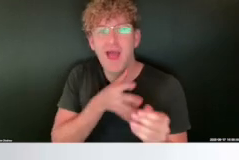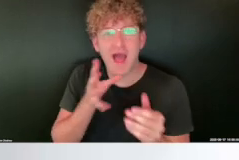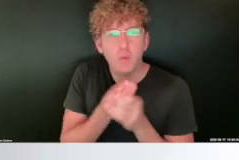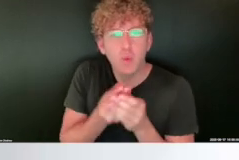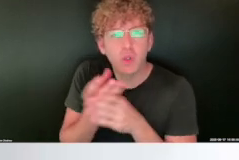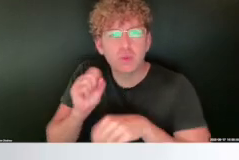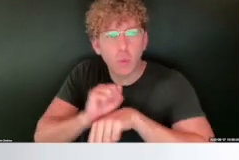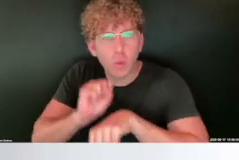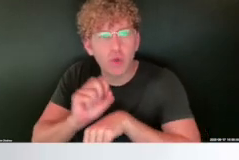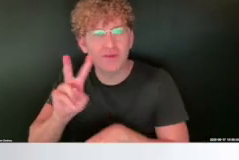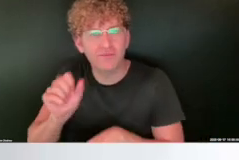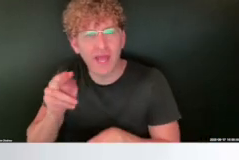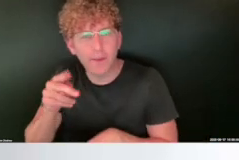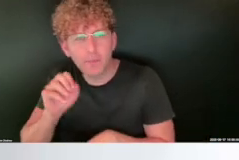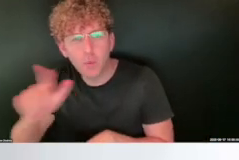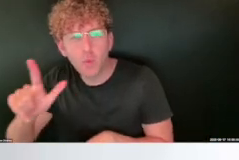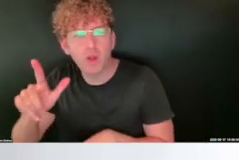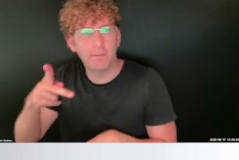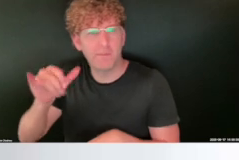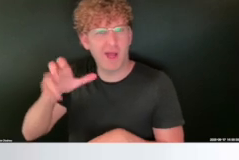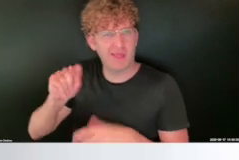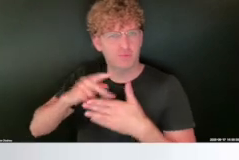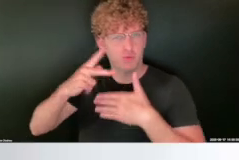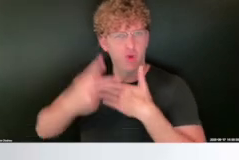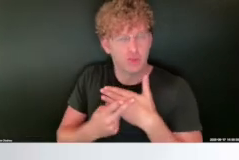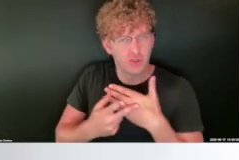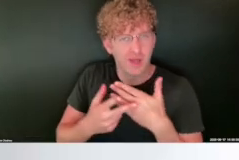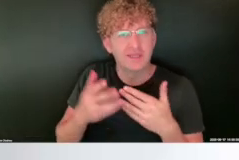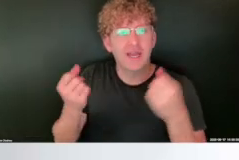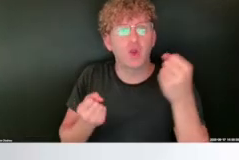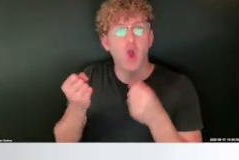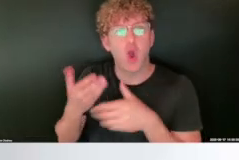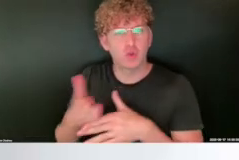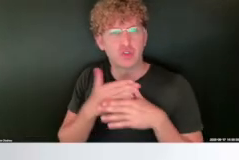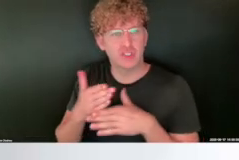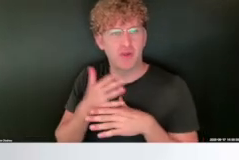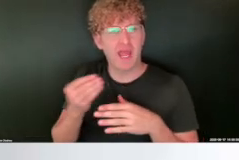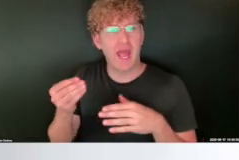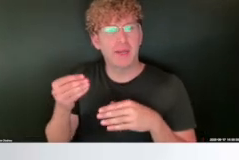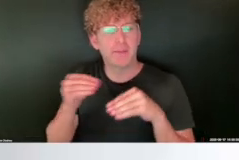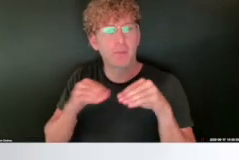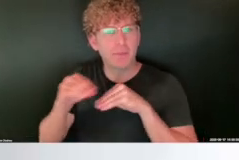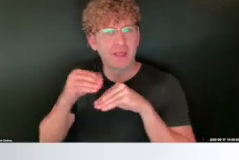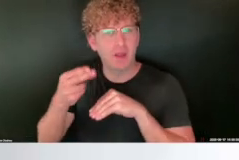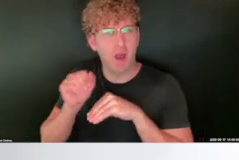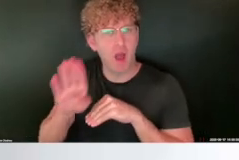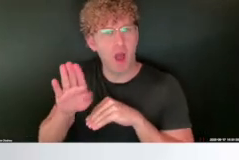mobility hubs at affordable housing pilot project, ecosystems of shared mobility in the San Joaquin